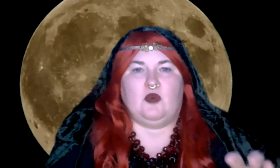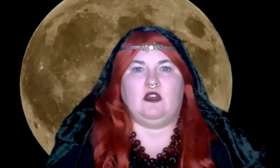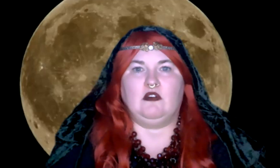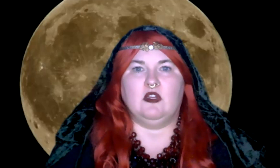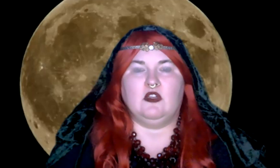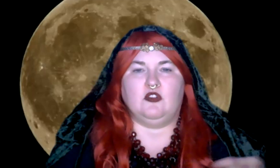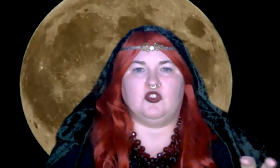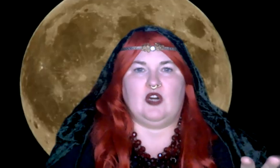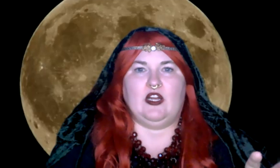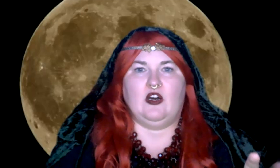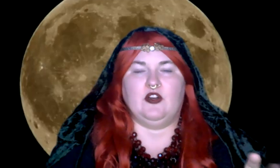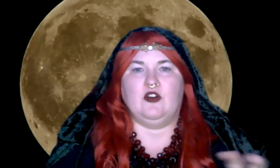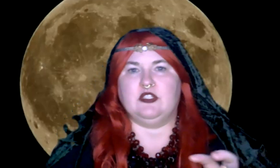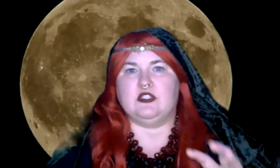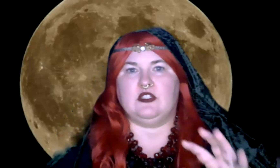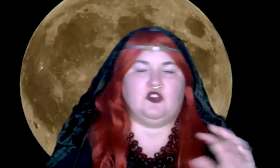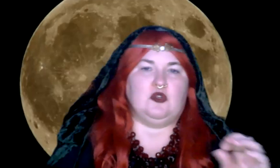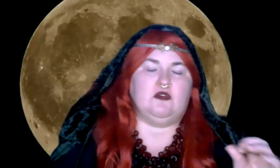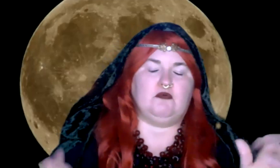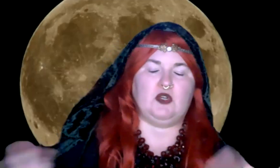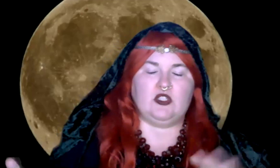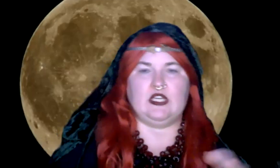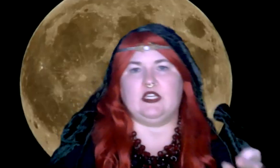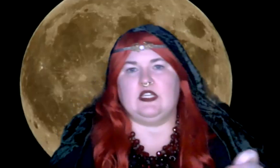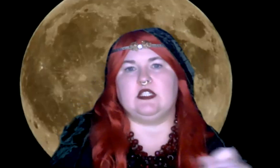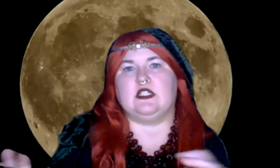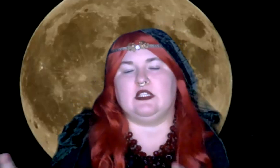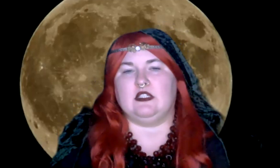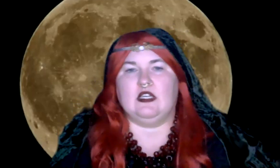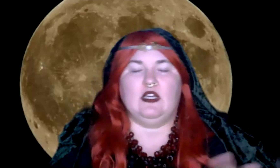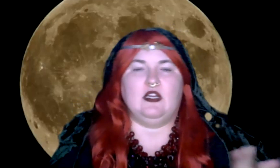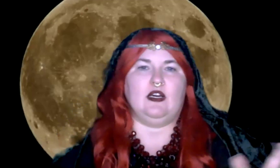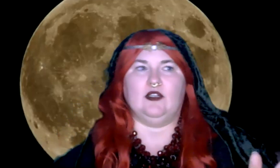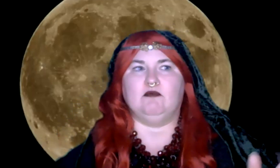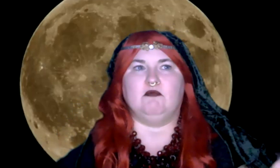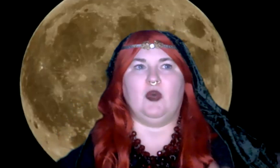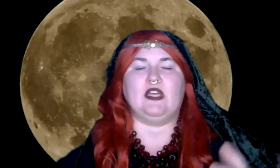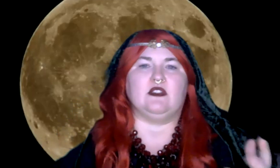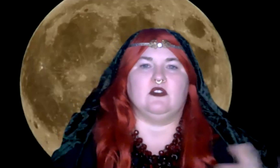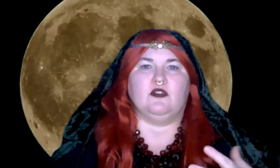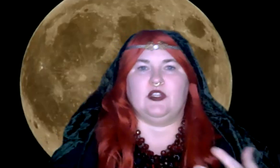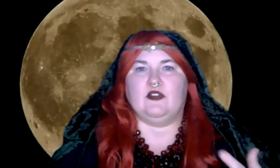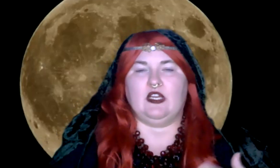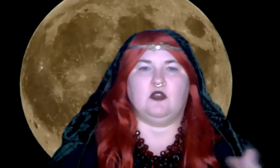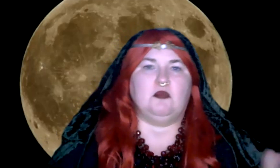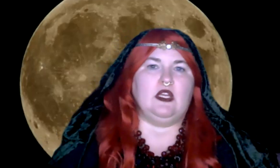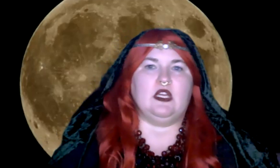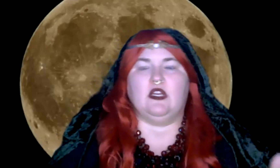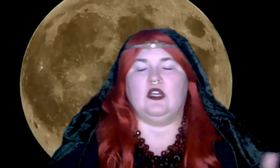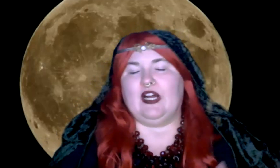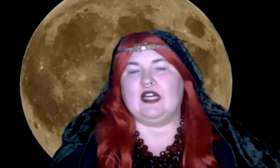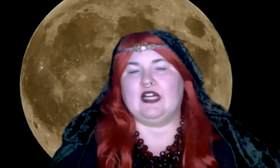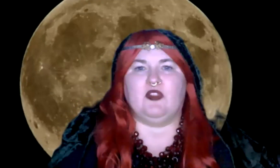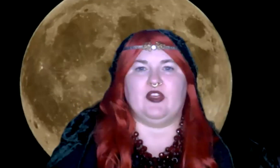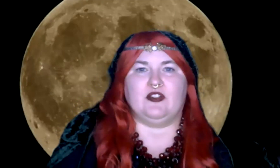is when you try on all these different personalities and ways of living and being